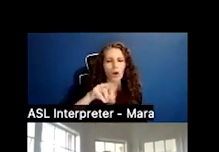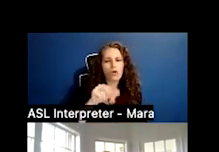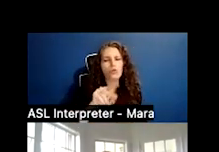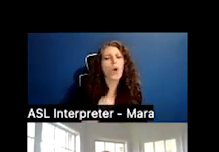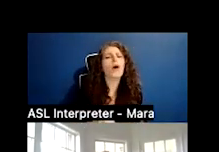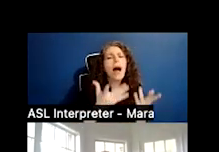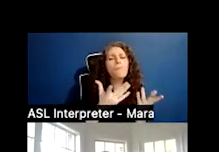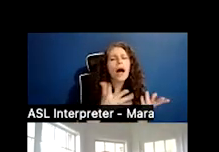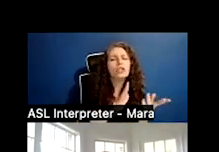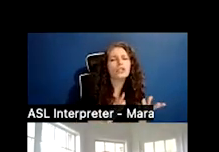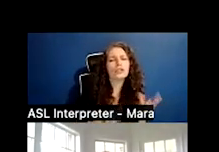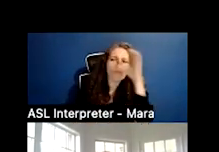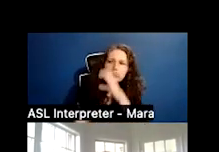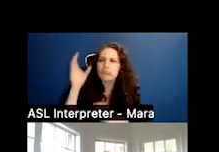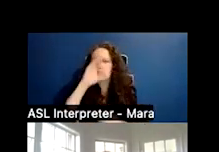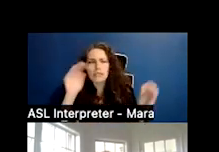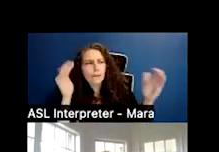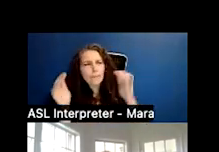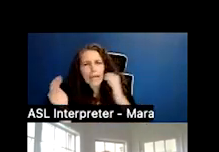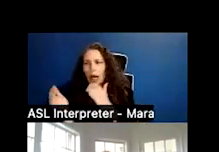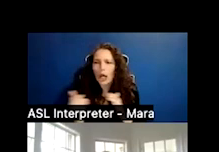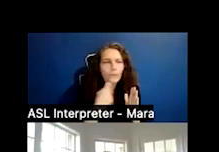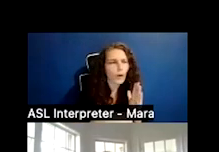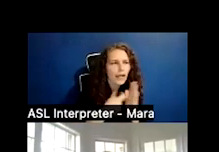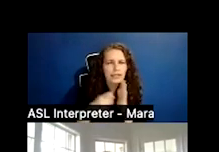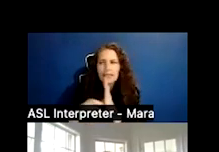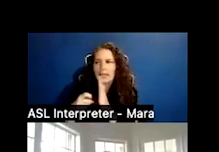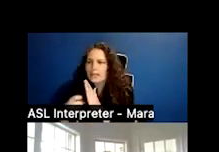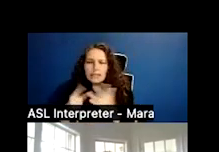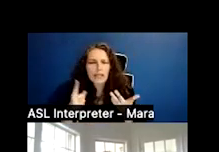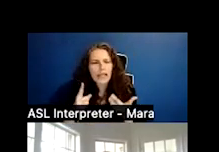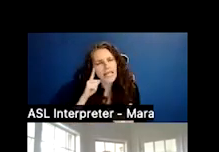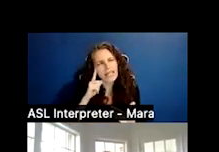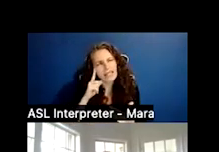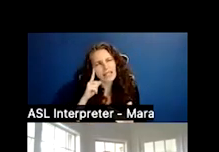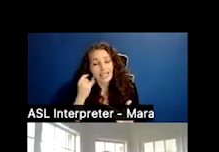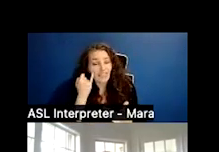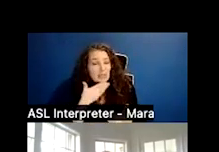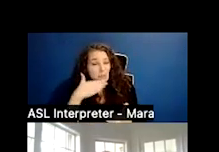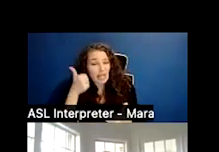look at ours. Shop around. And see if that is the right financial decision for you and your family.